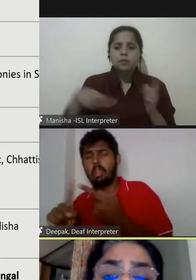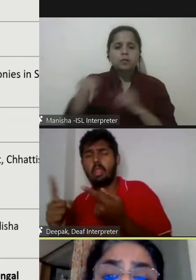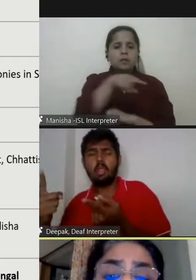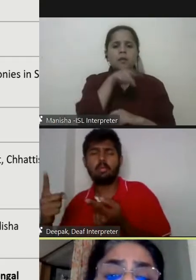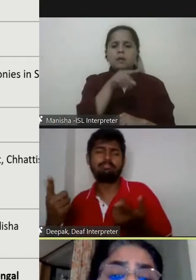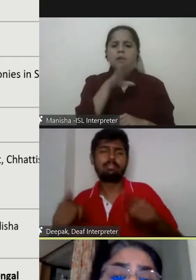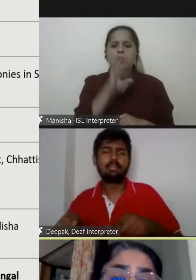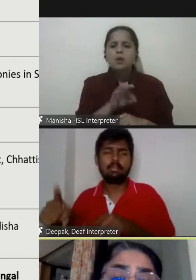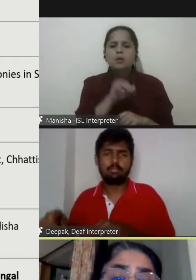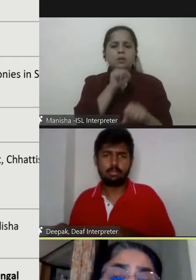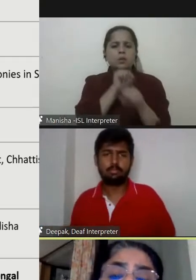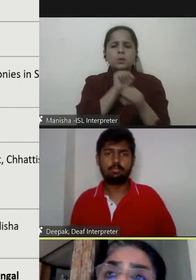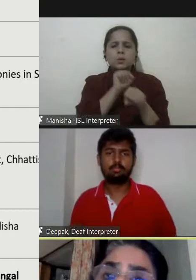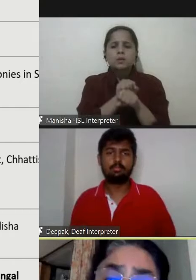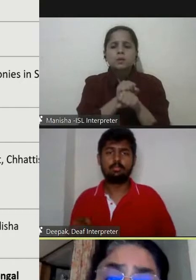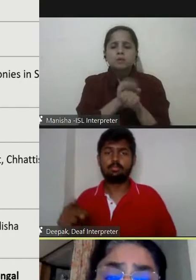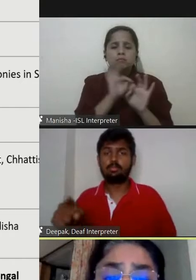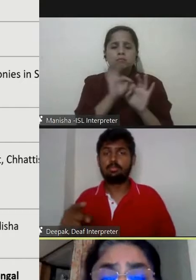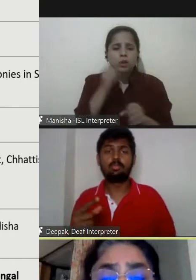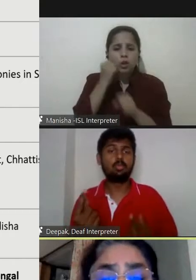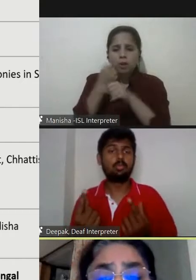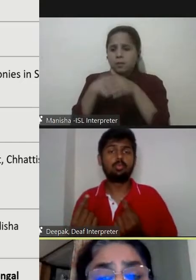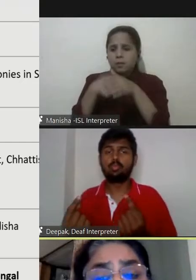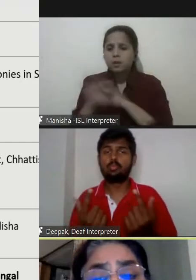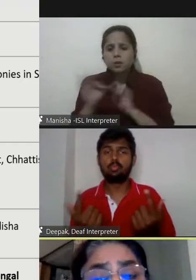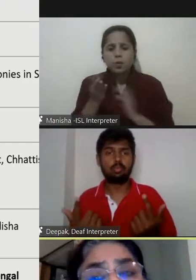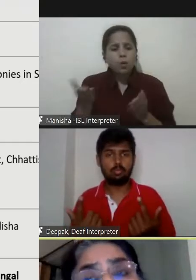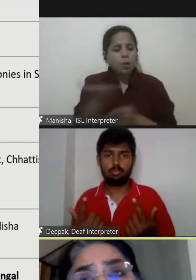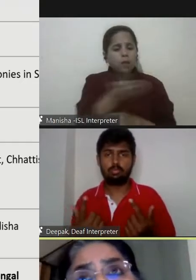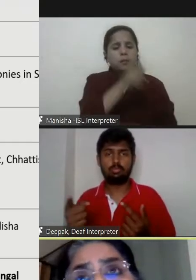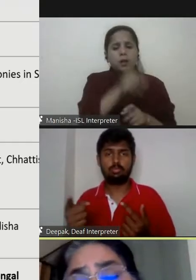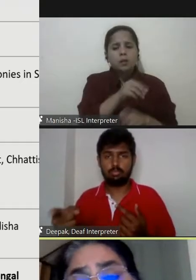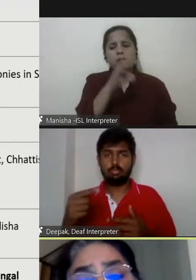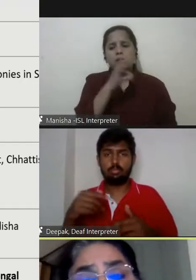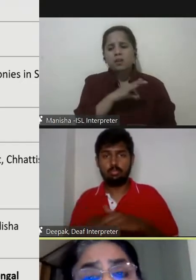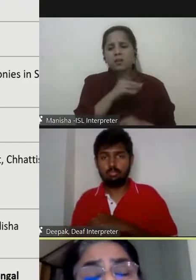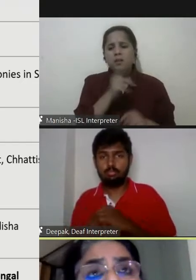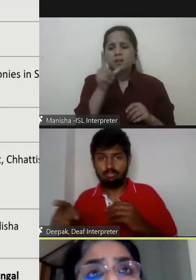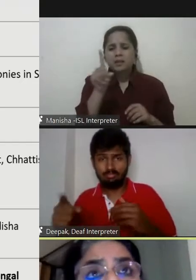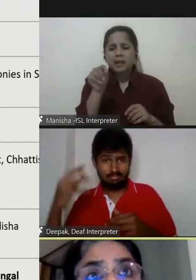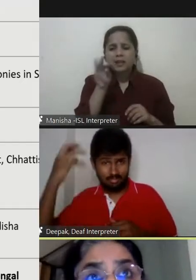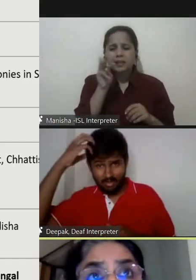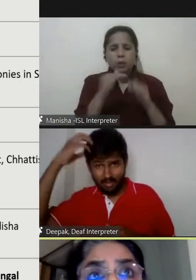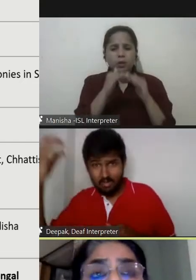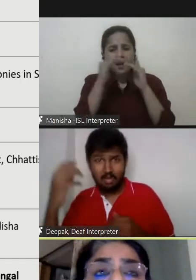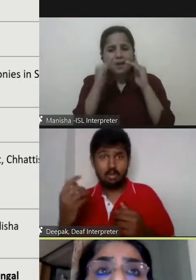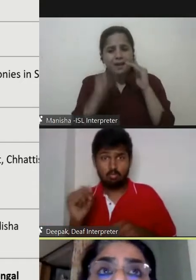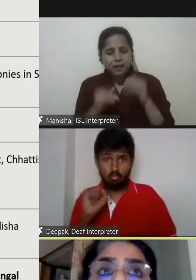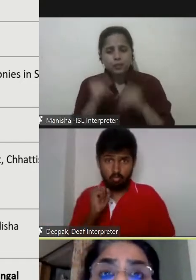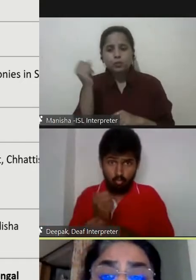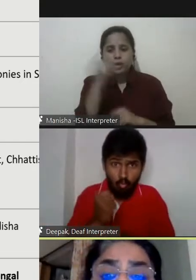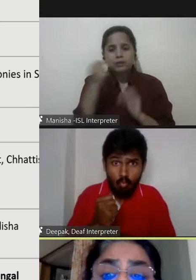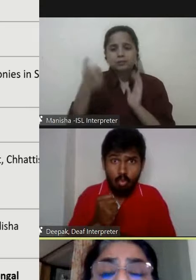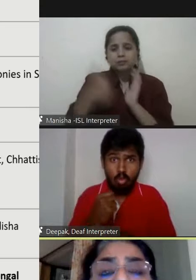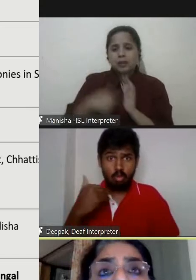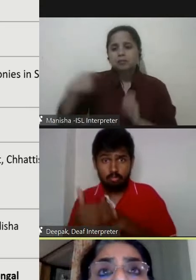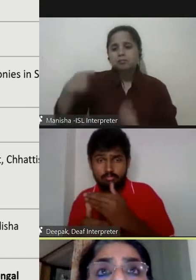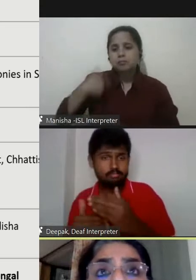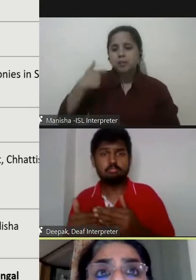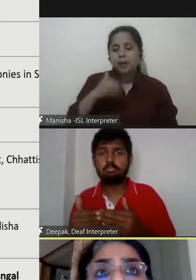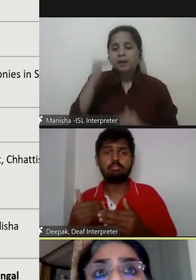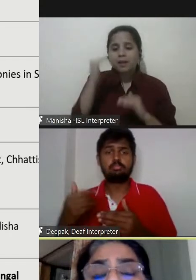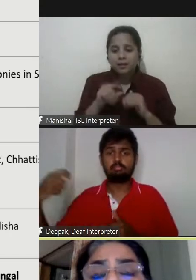They were earning their living. Majority of the group earned less than 10,000 rupees a month. That is less